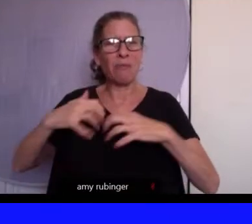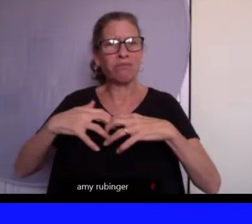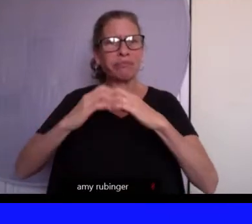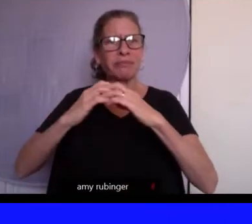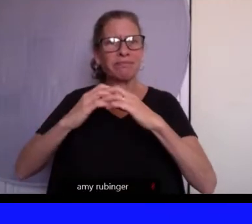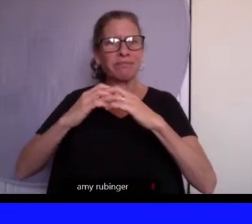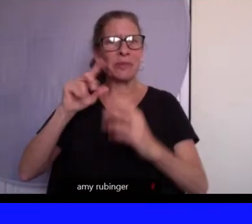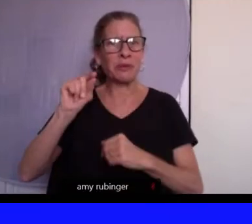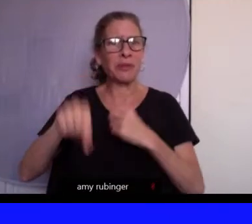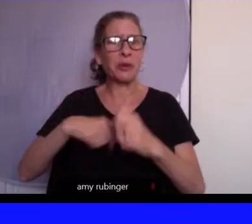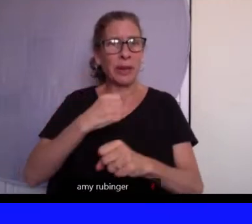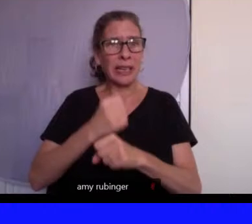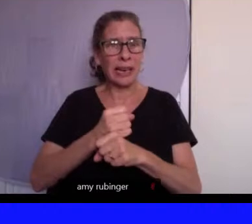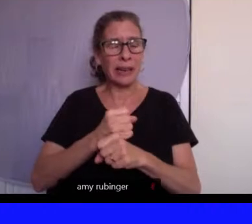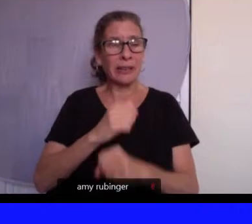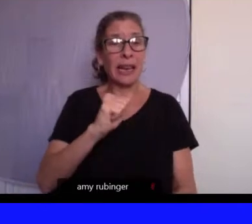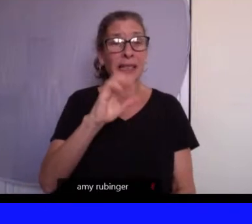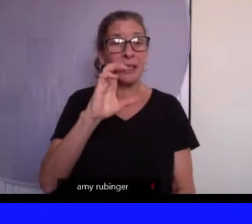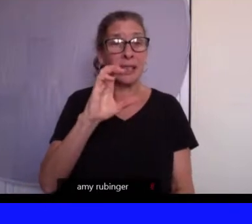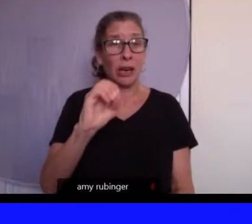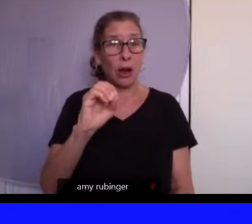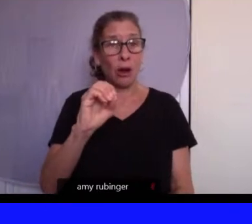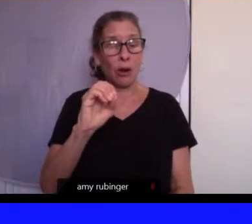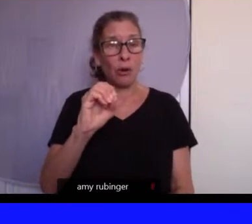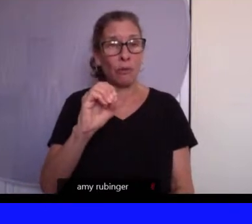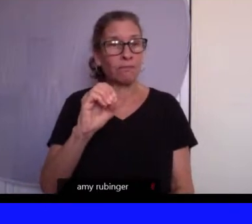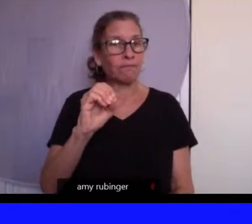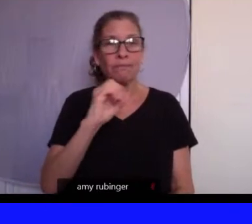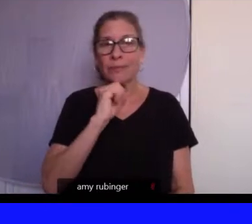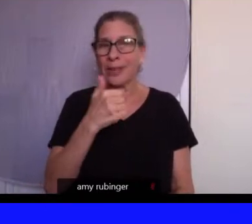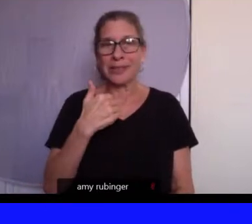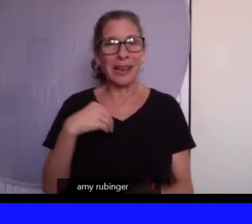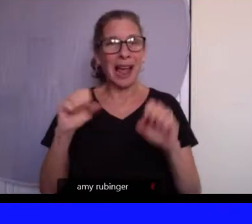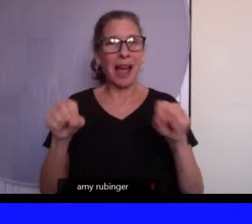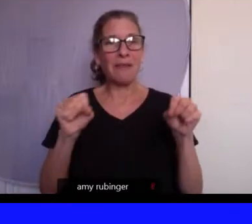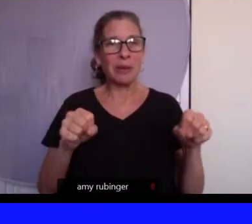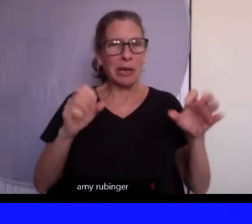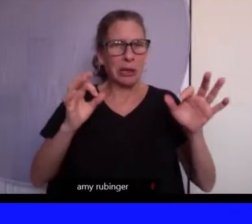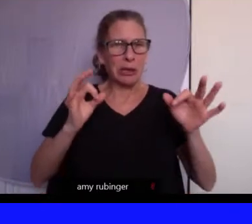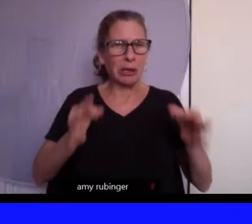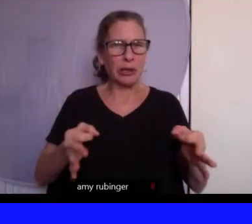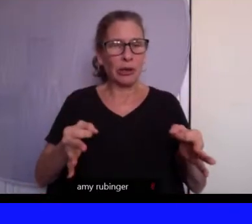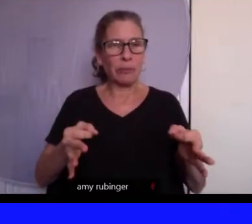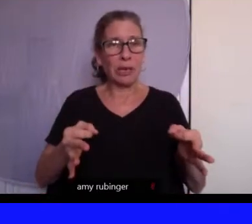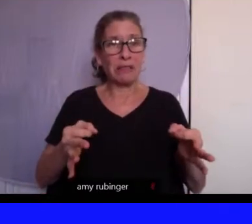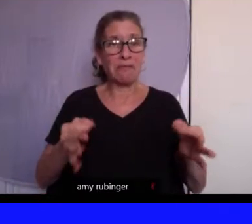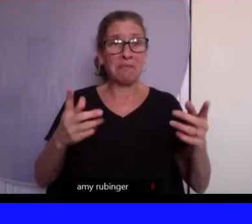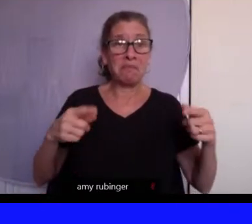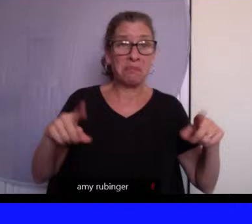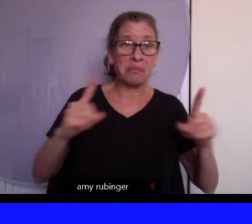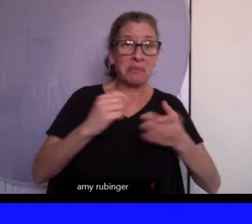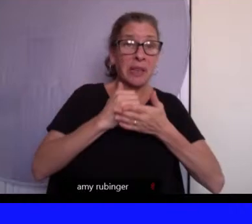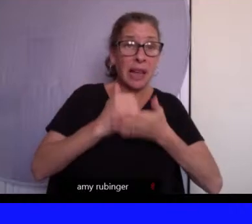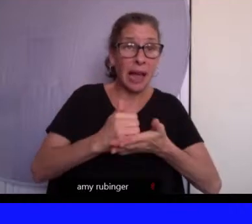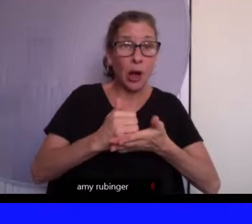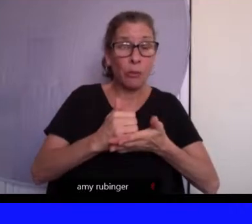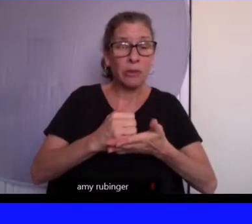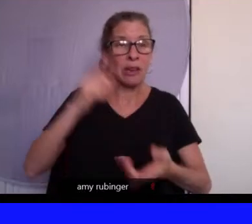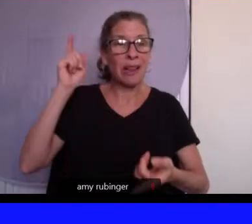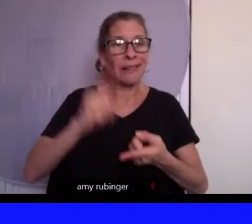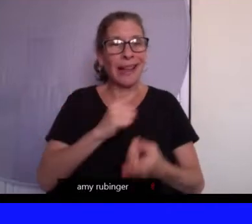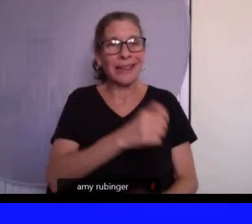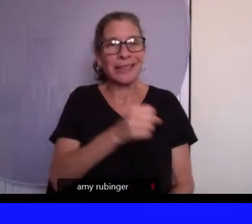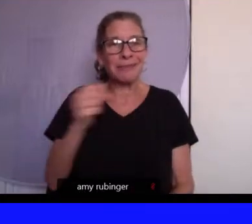a community health worker into the home to focus on the social part, and then facilitate a video visit with